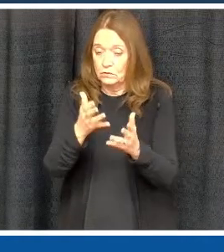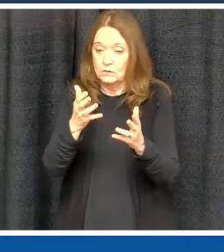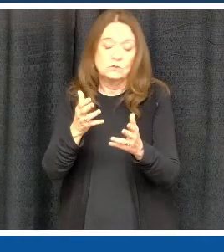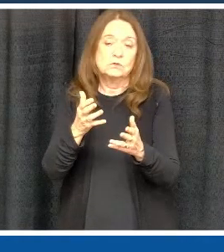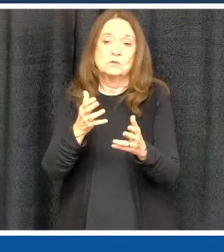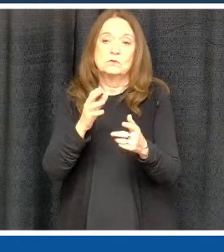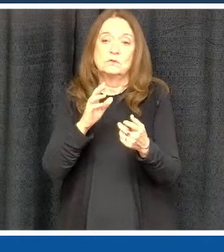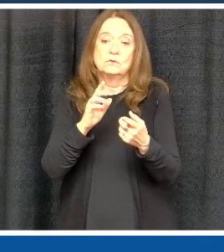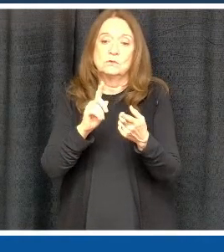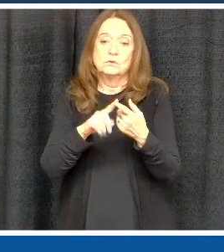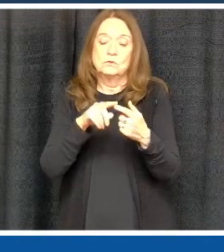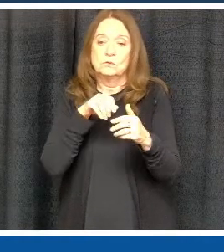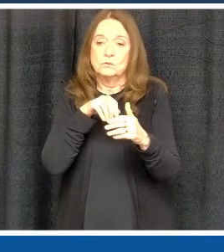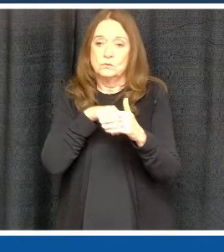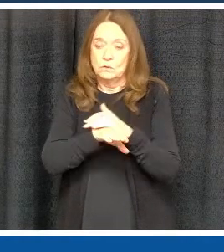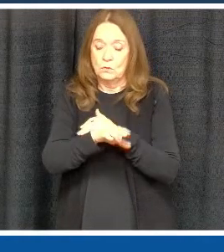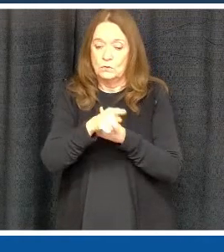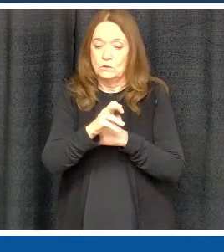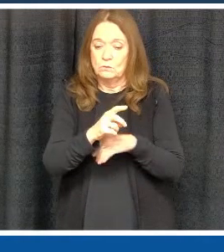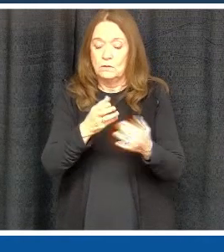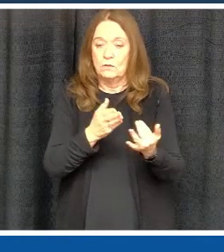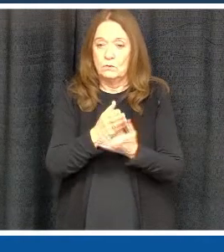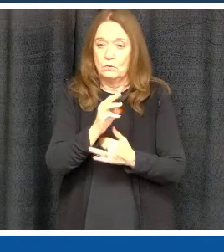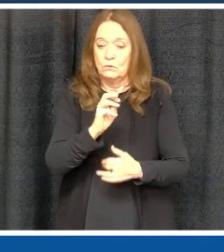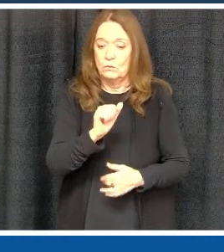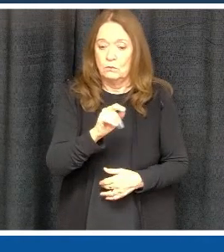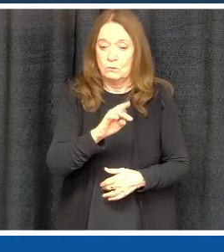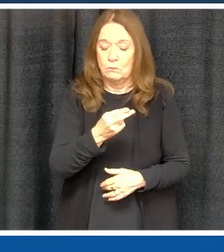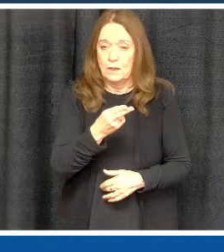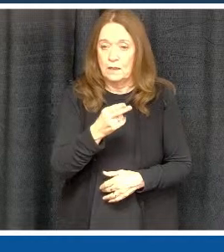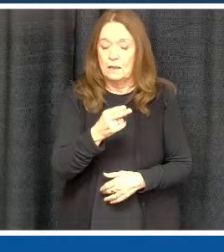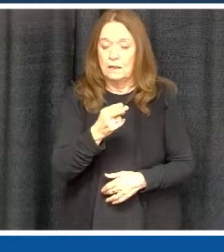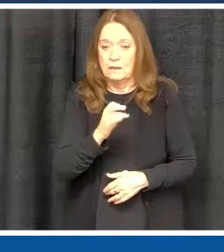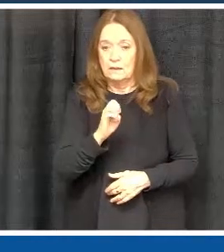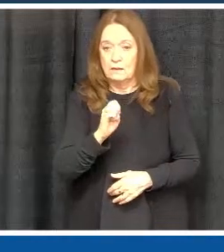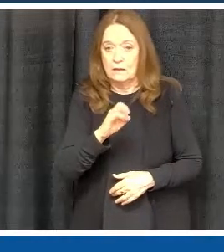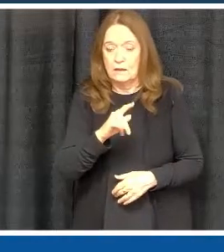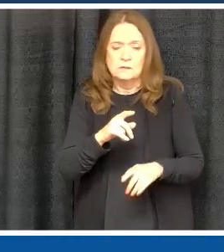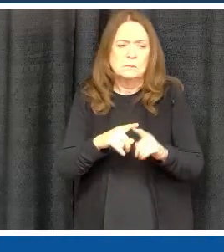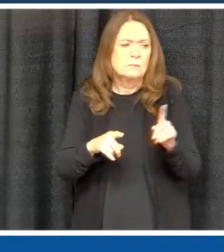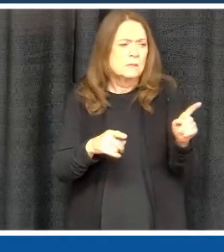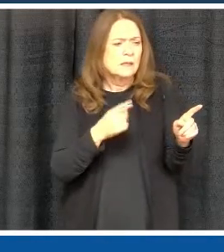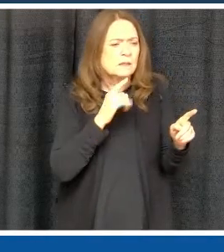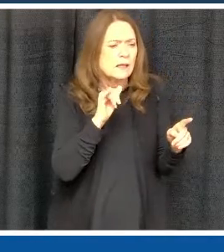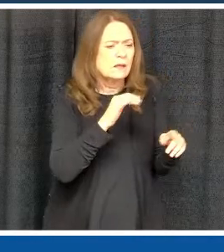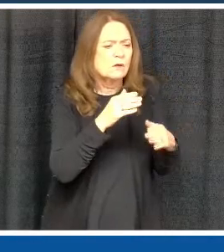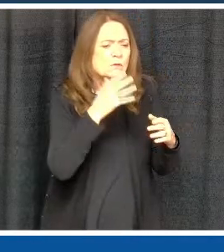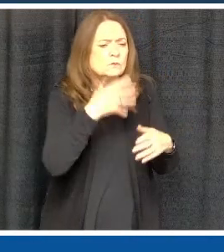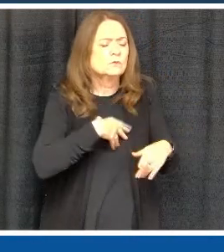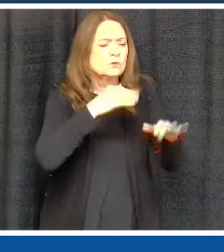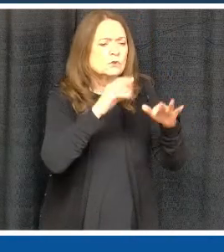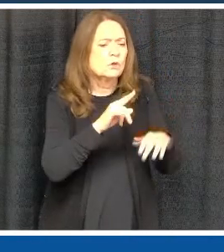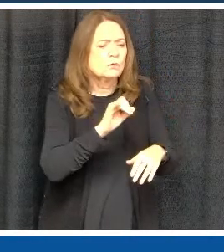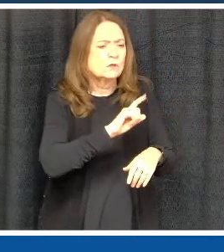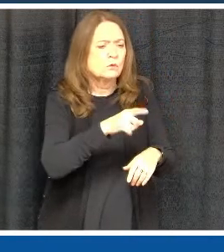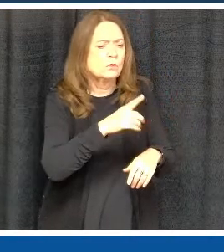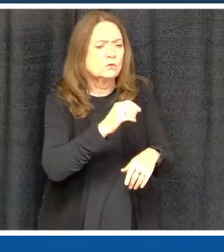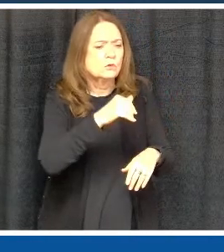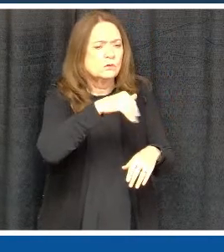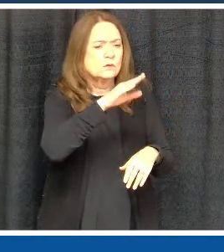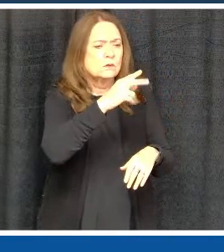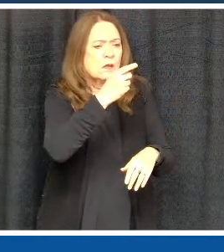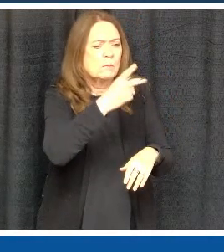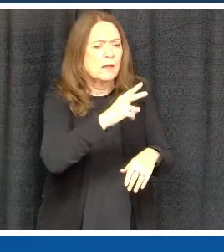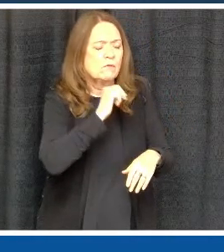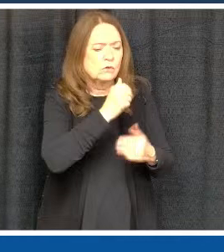PUD through Manning Heights. But like on snow days, we're only gonna do the top half of Manning Heights. We're not gonna